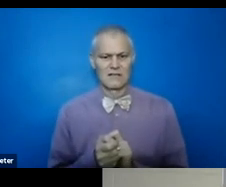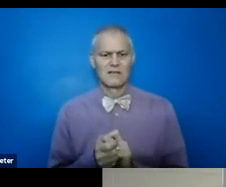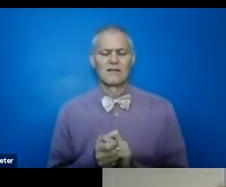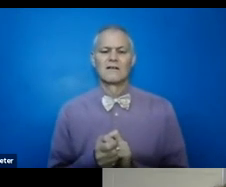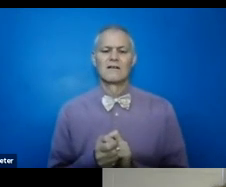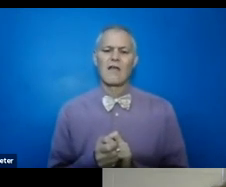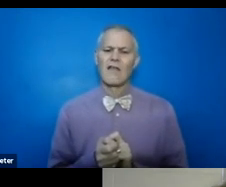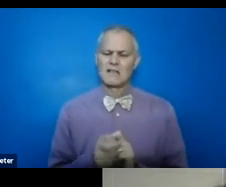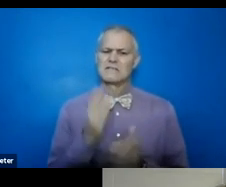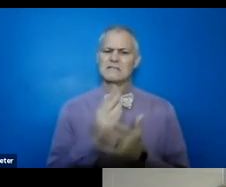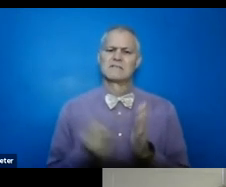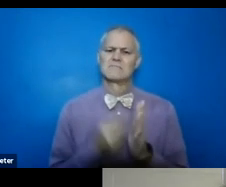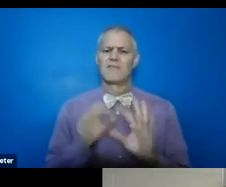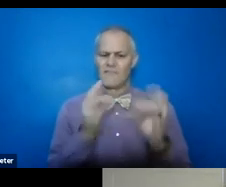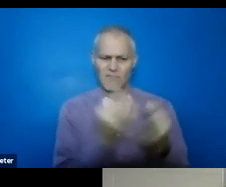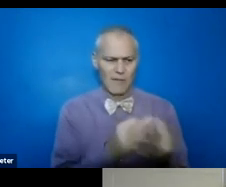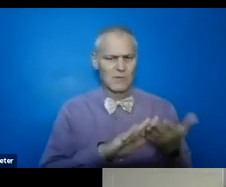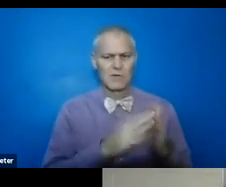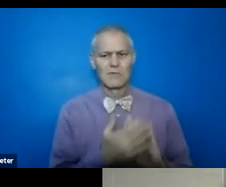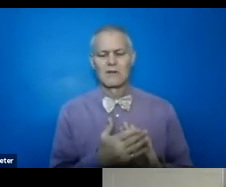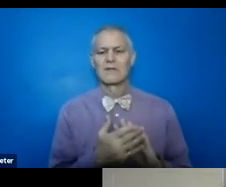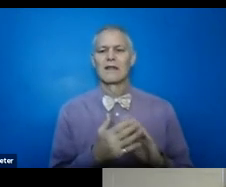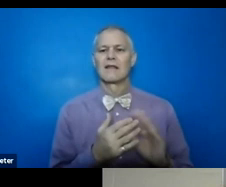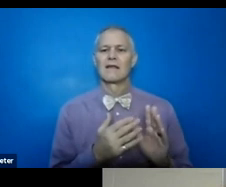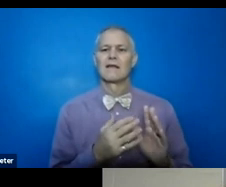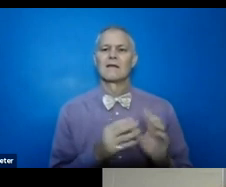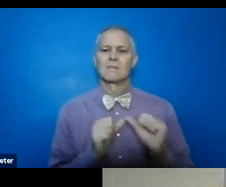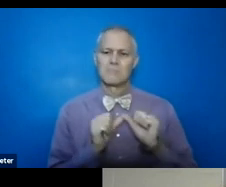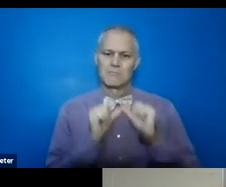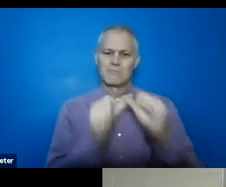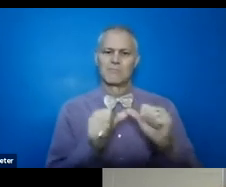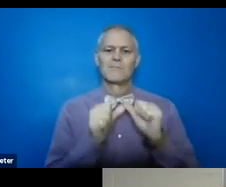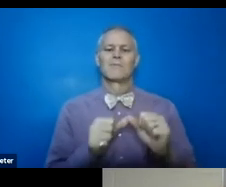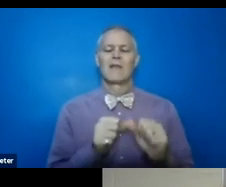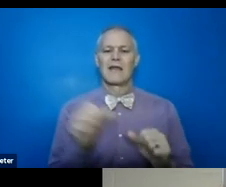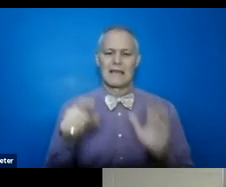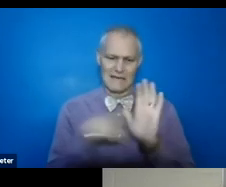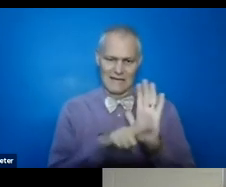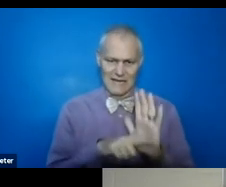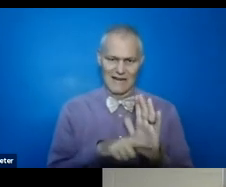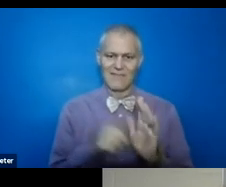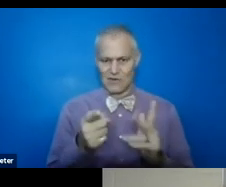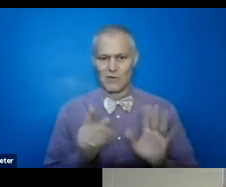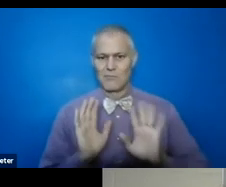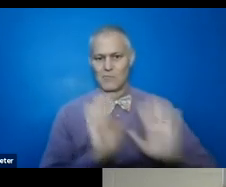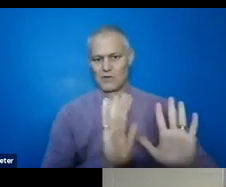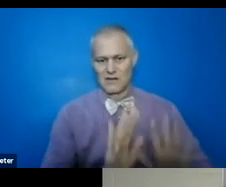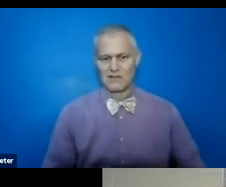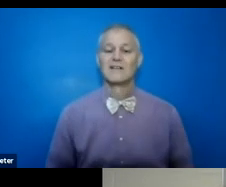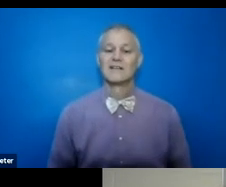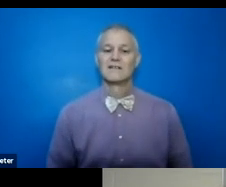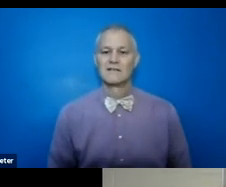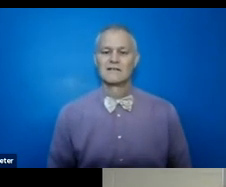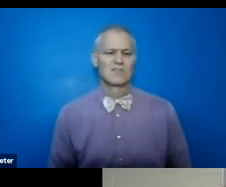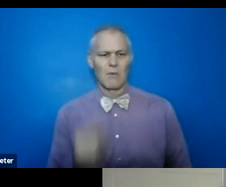have families and communities that are perpetuating the harmful ideas that you're working against. Agreed. So I'm interested in hearing from